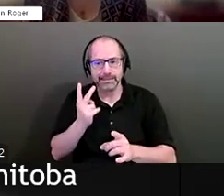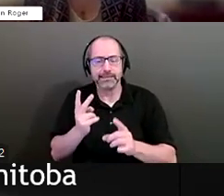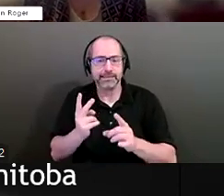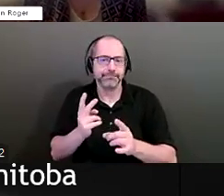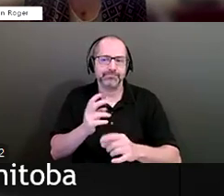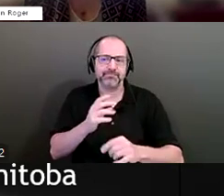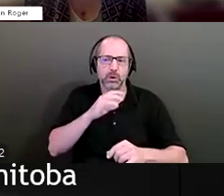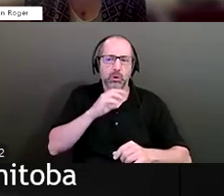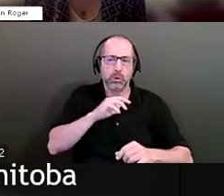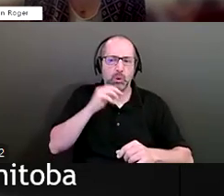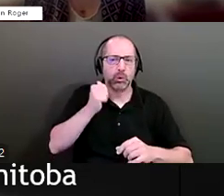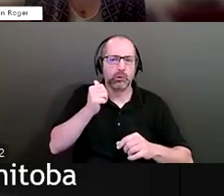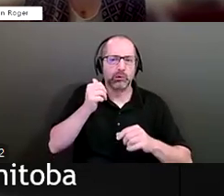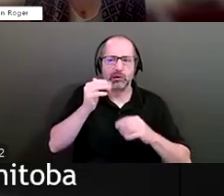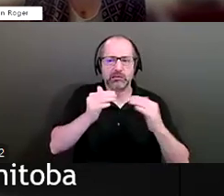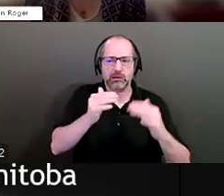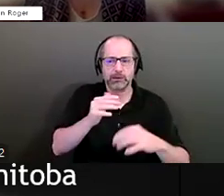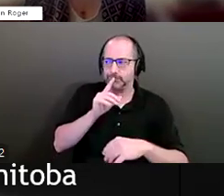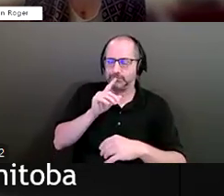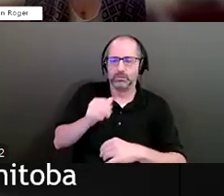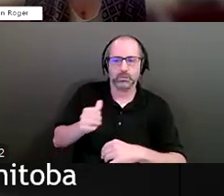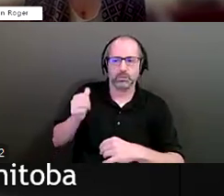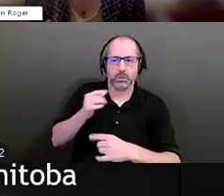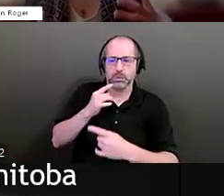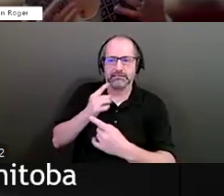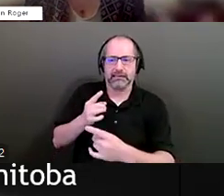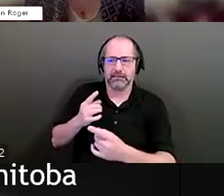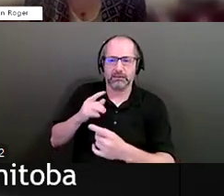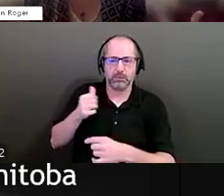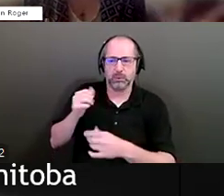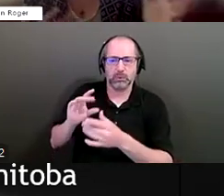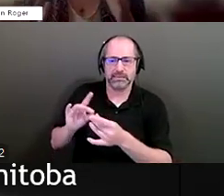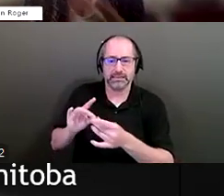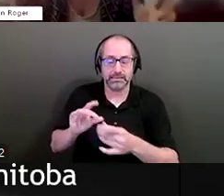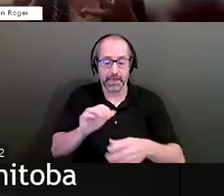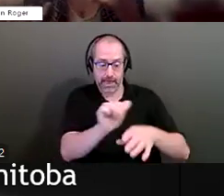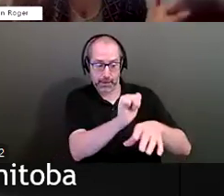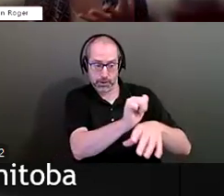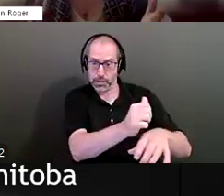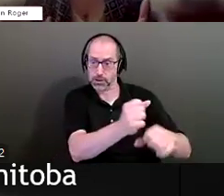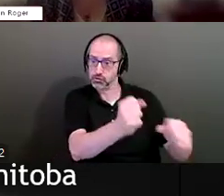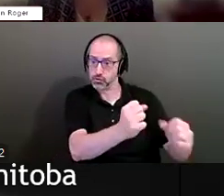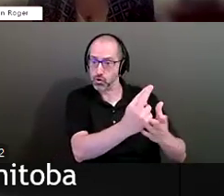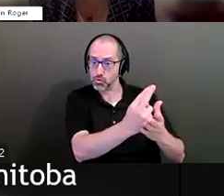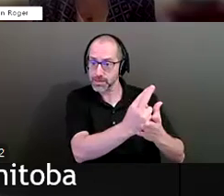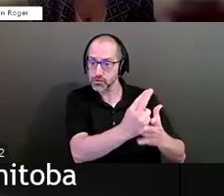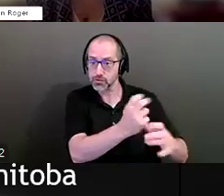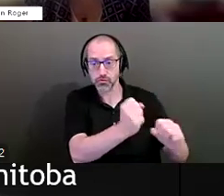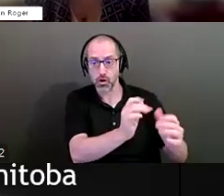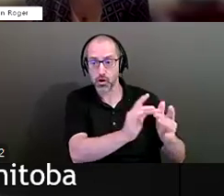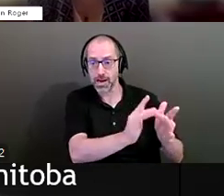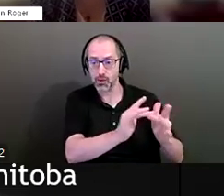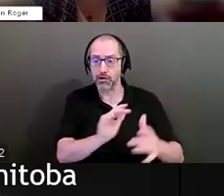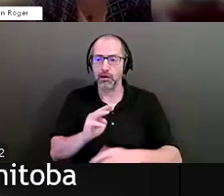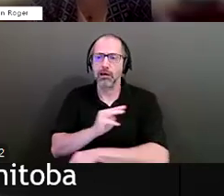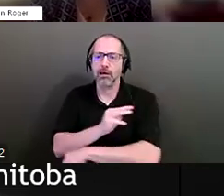be aware and talk about it. Alberta has really strong resources and great networks. Manitoba is somewhere in between. I think we have